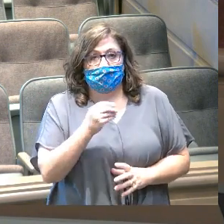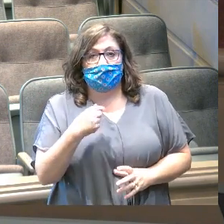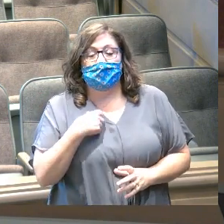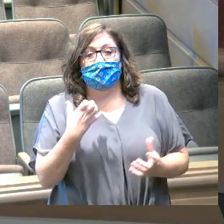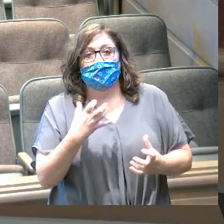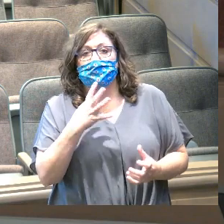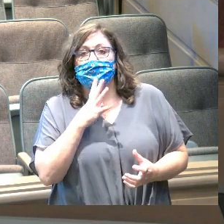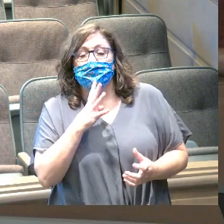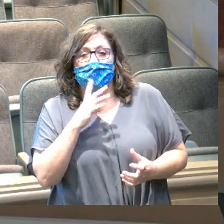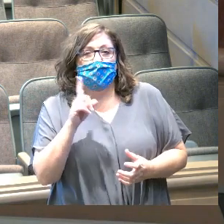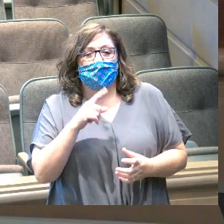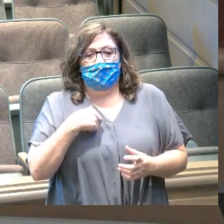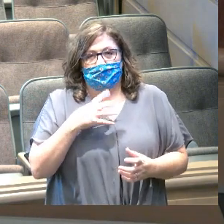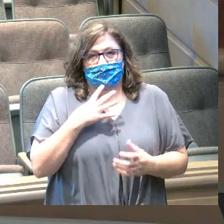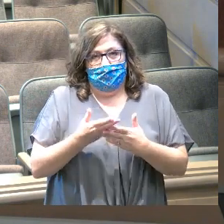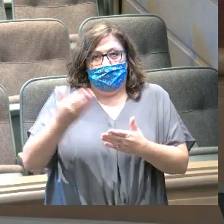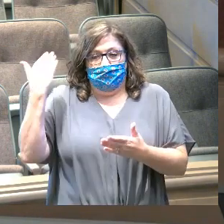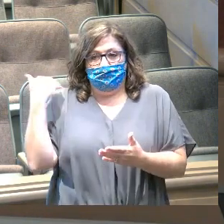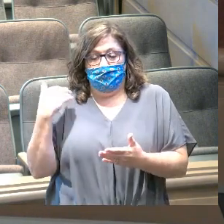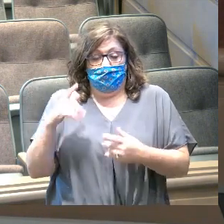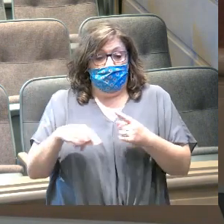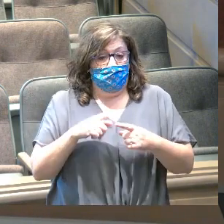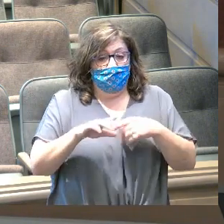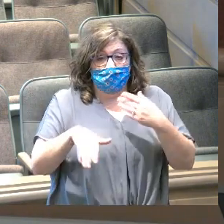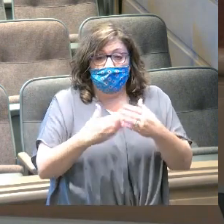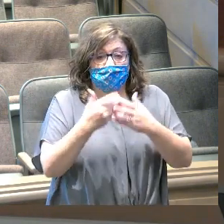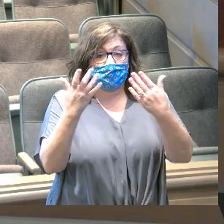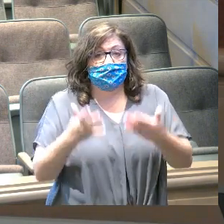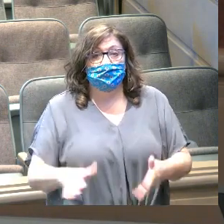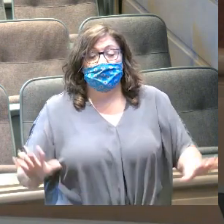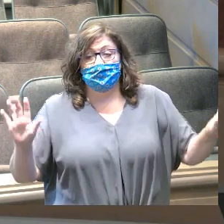ago. After all this is said and done,